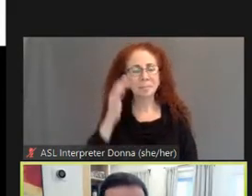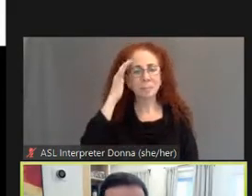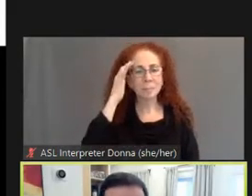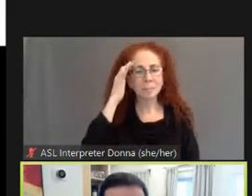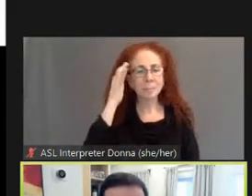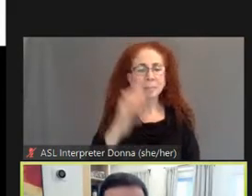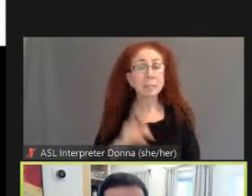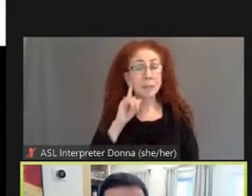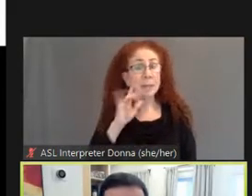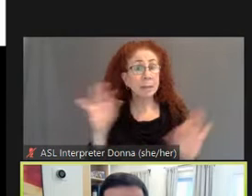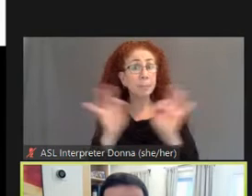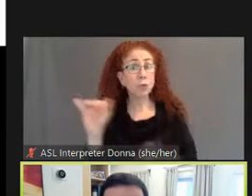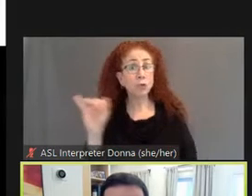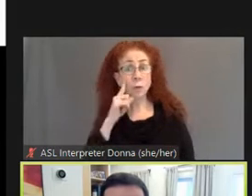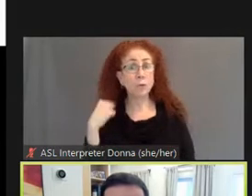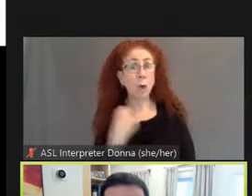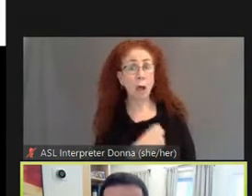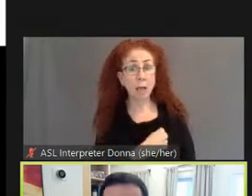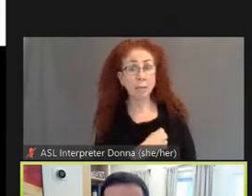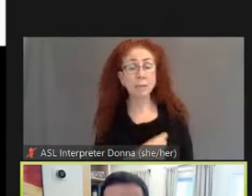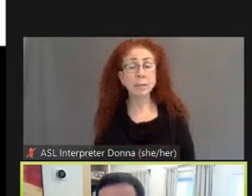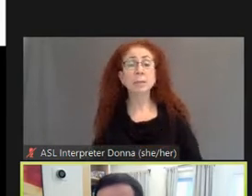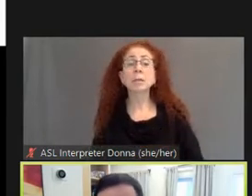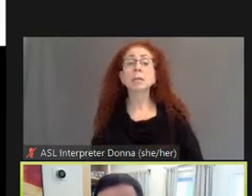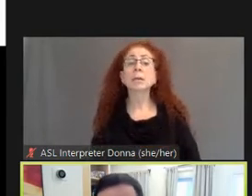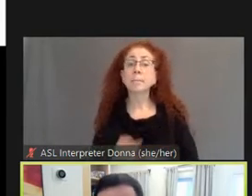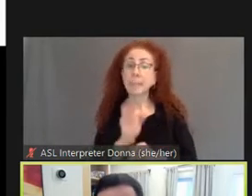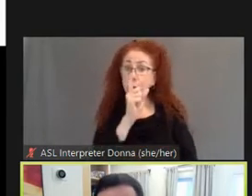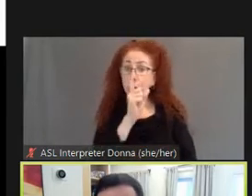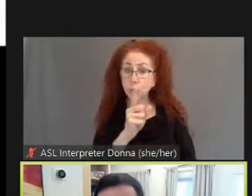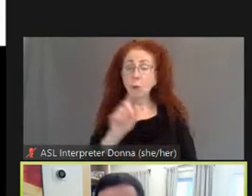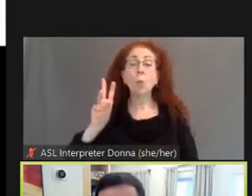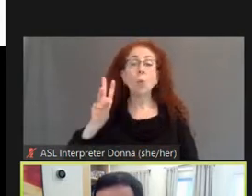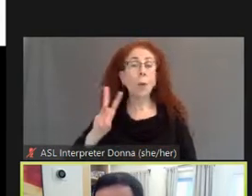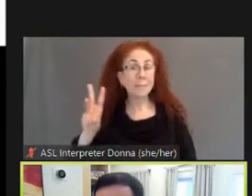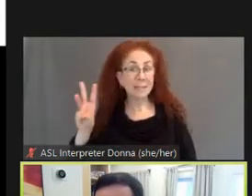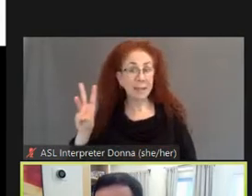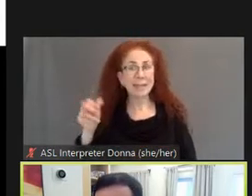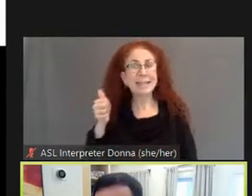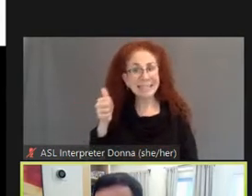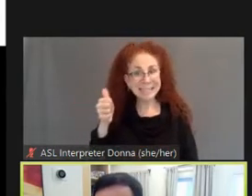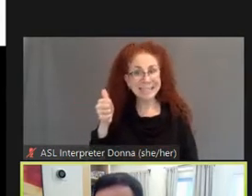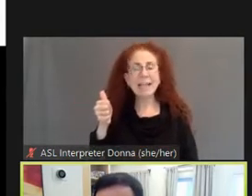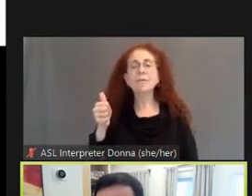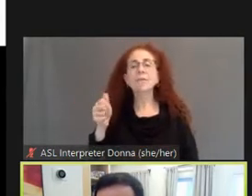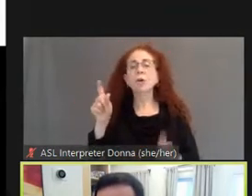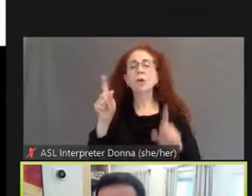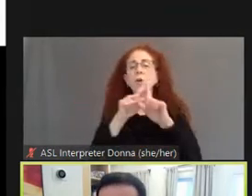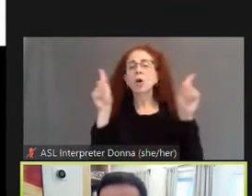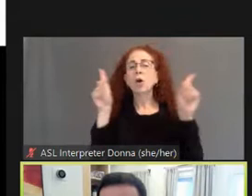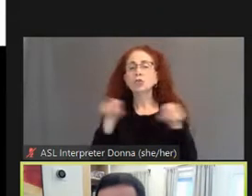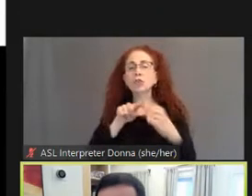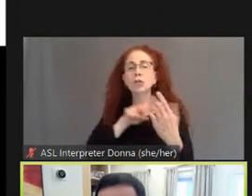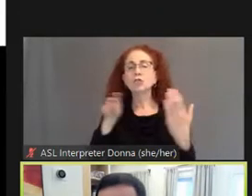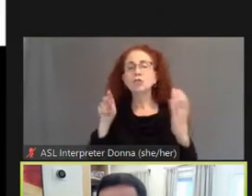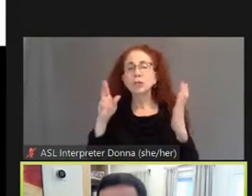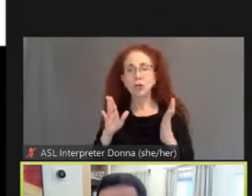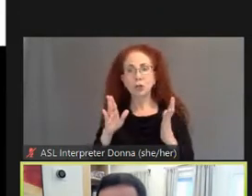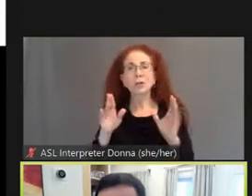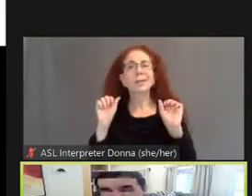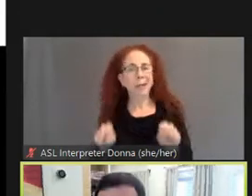been important for us to also make sure that our website is screen reader friendly. And so if you go to